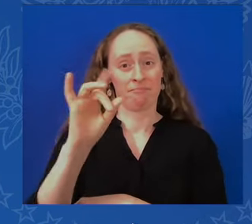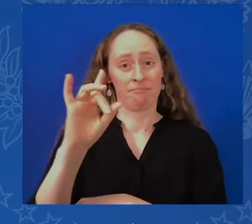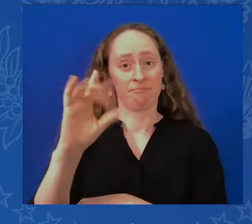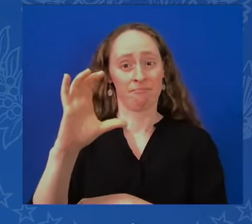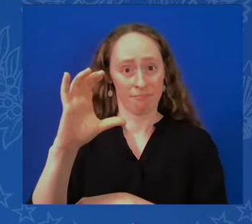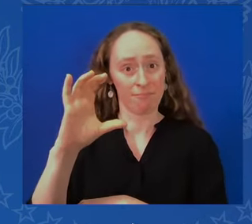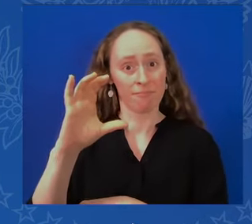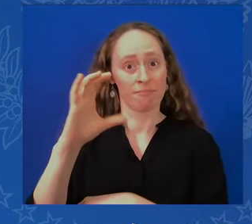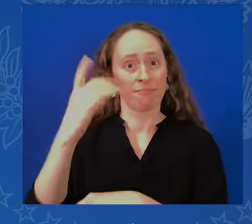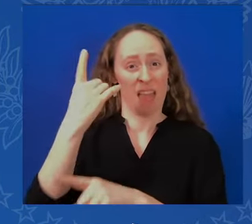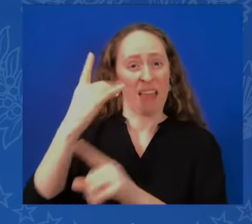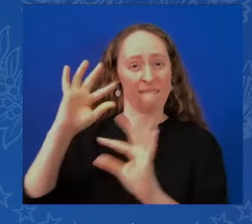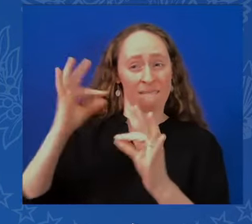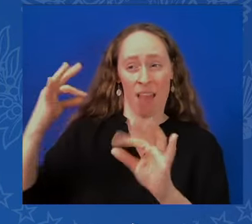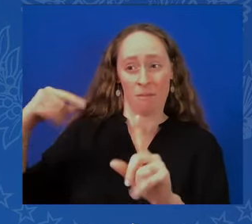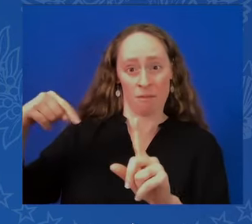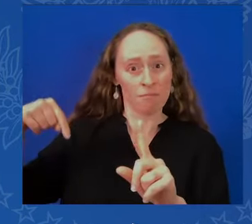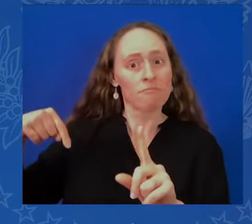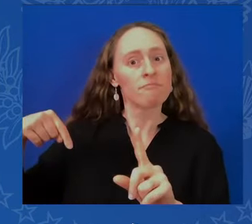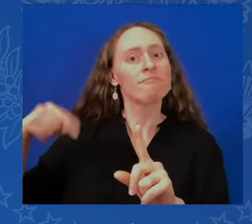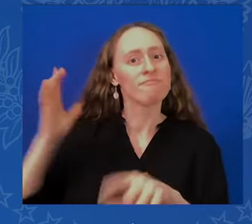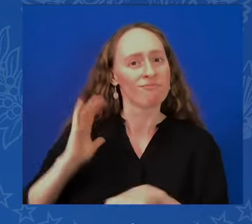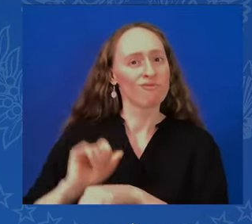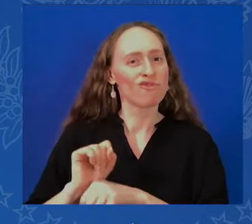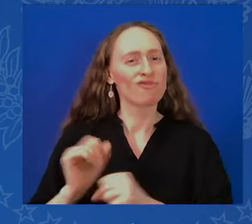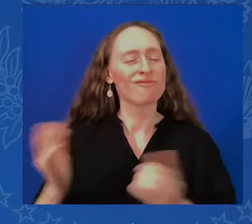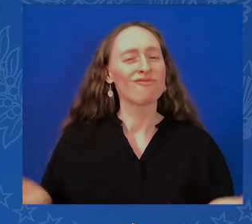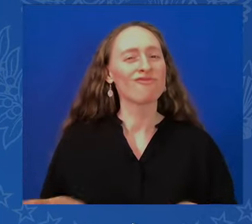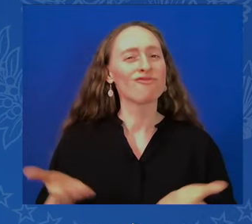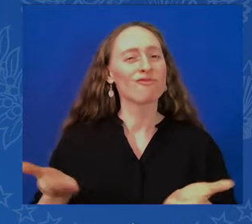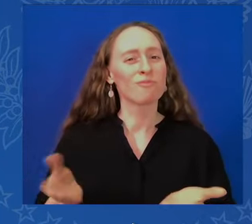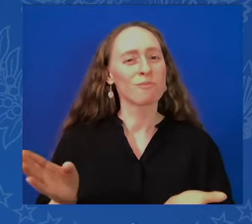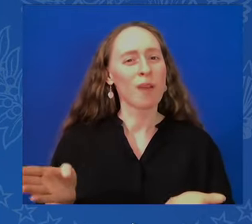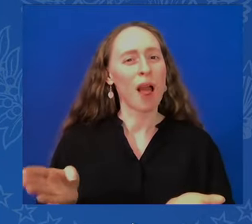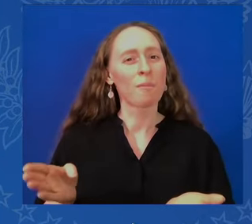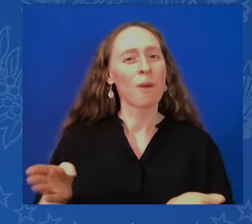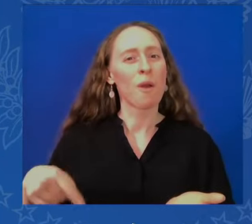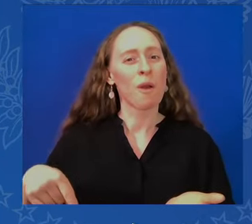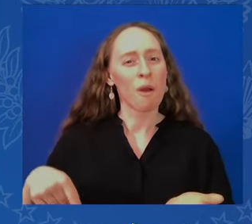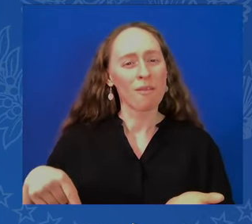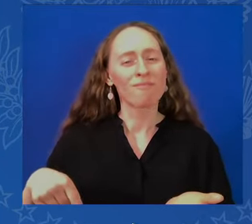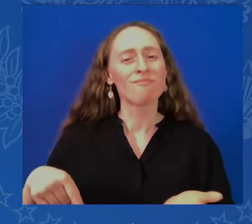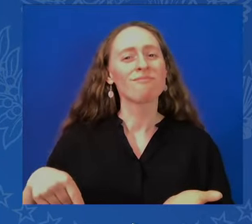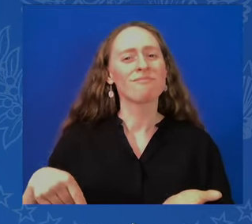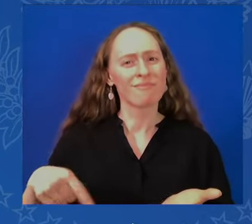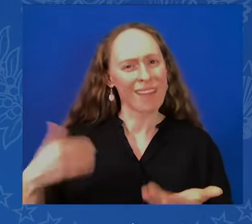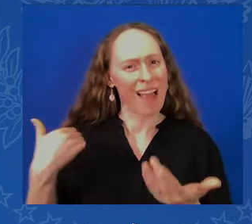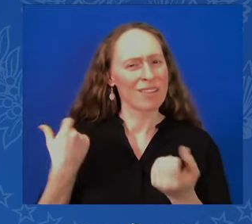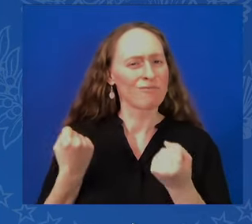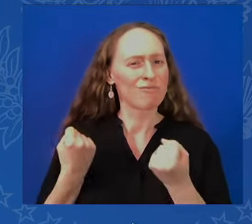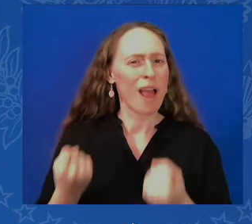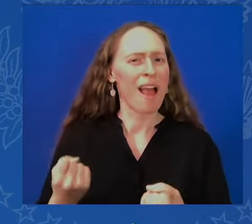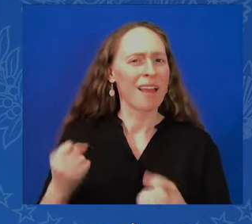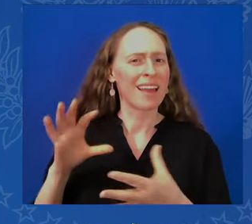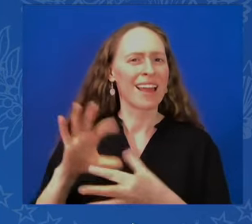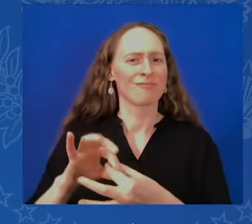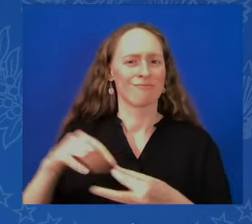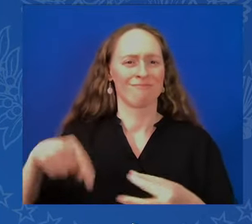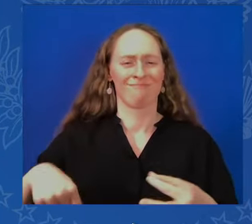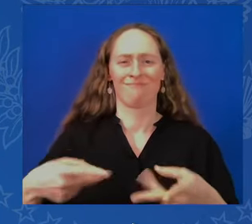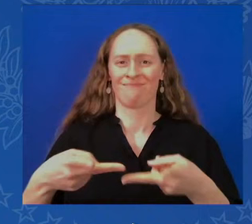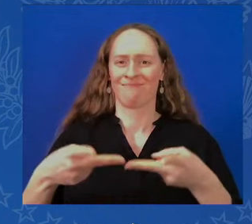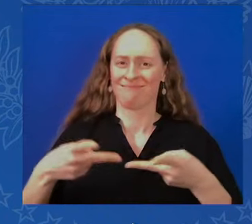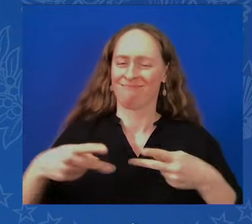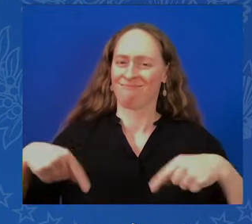And there's a strong, strong connection. Still have family in the region as well. Governor Moore, Senator